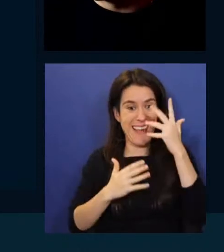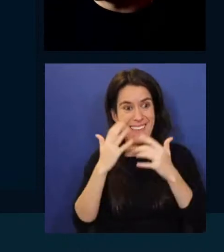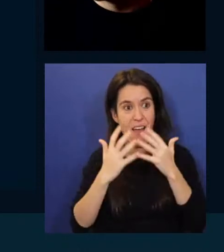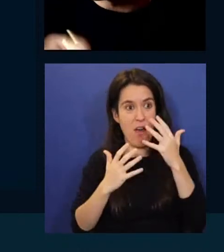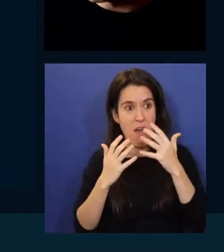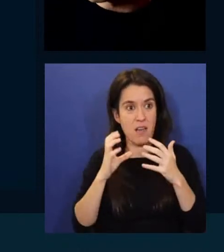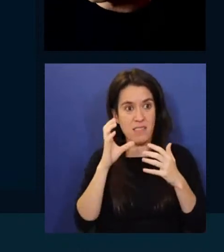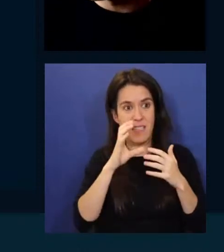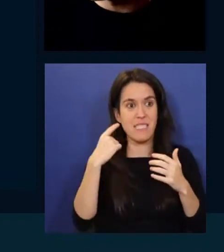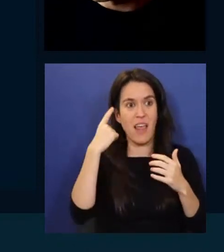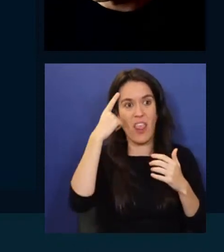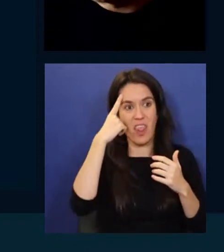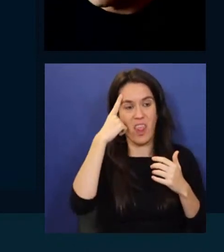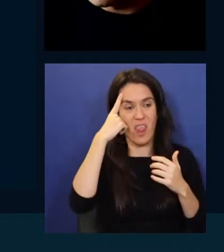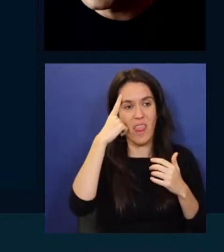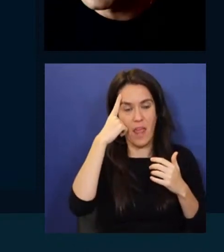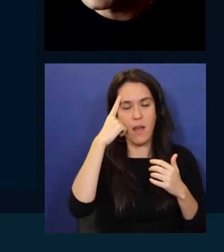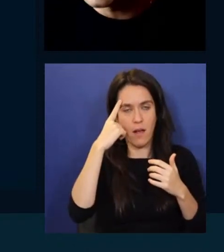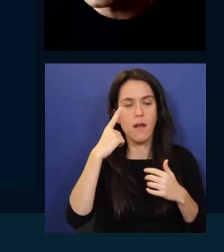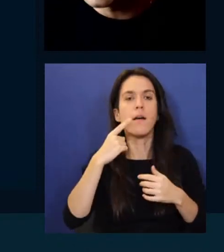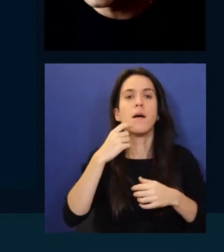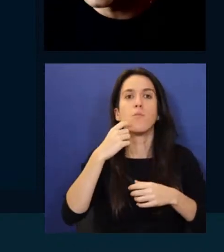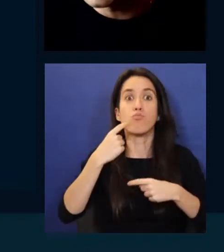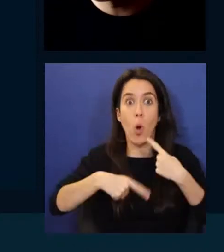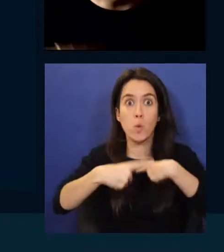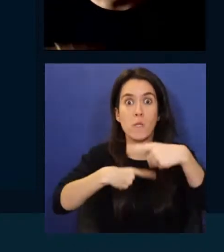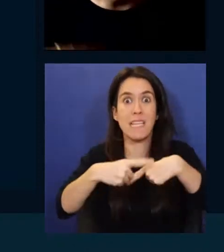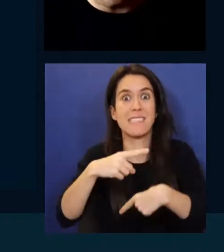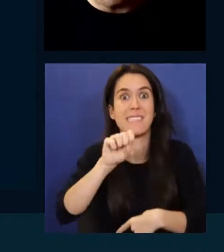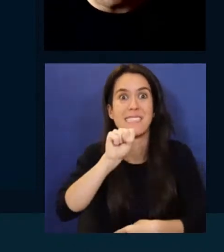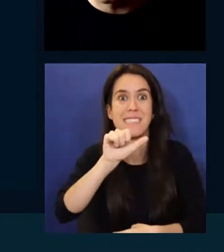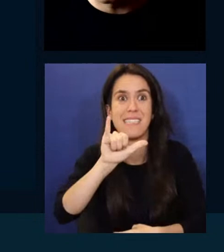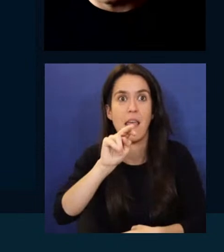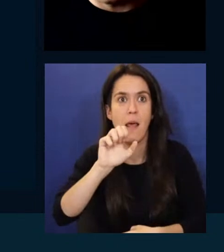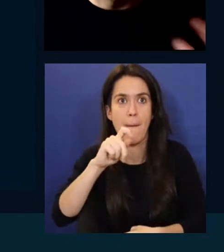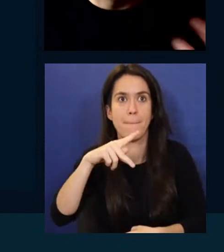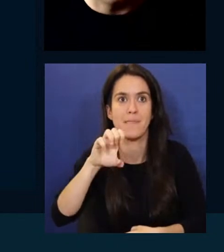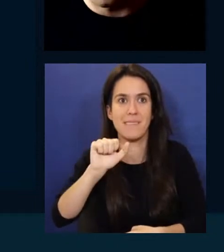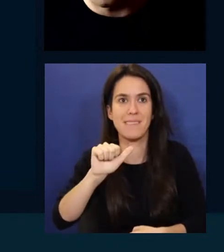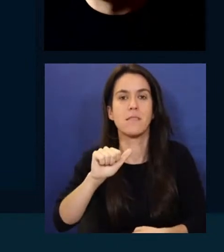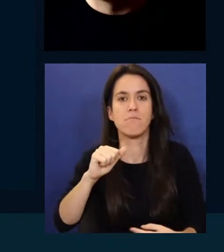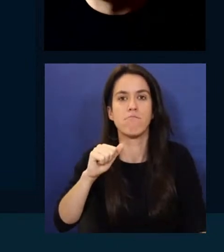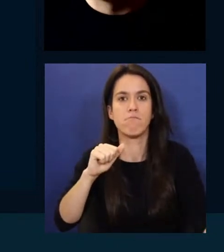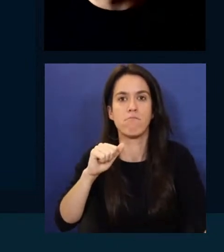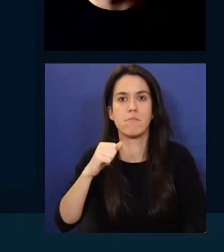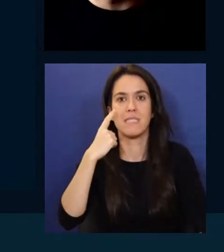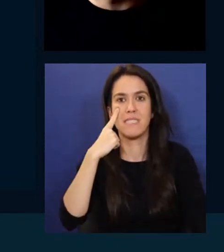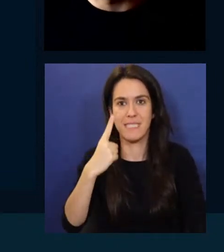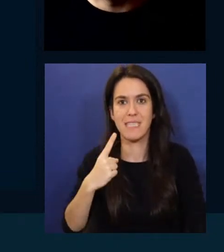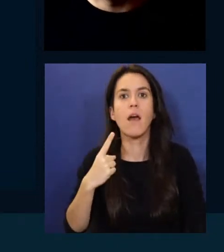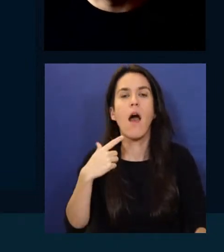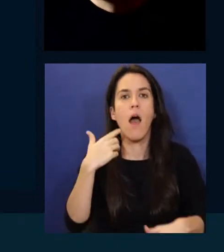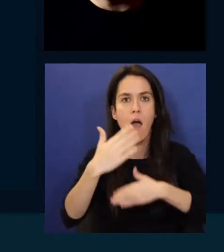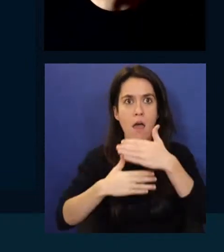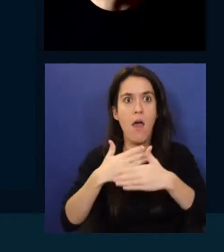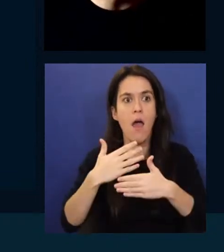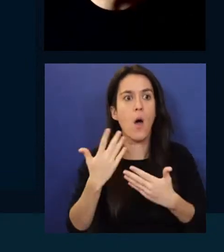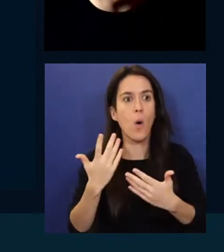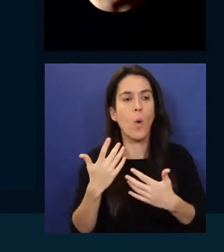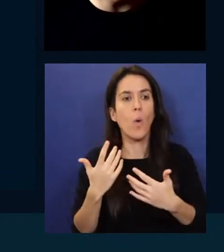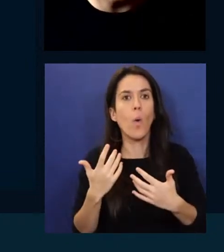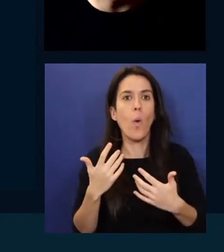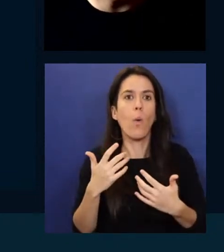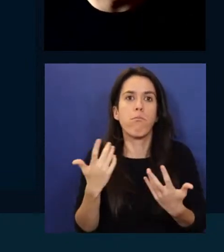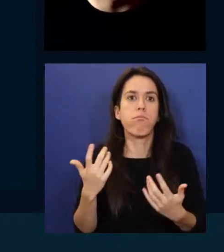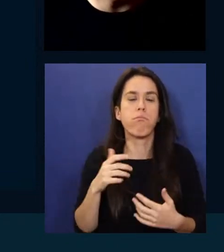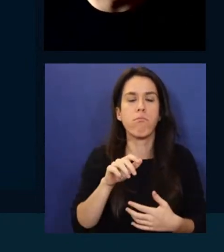data sets that have been processed by Synapse, run their experiments either through Jupyter Notebooks, you can write Python code, or you can in AML, which is sort of